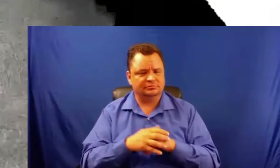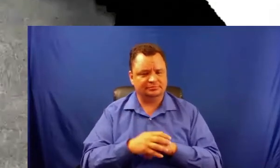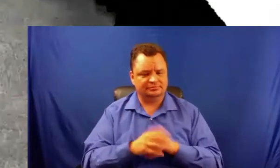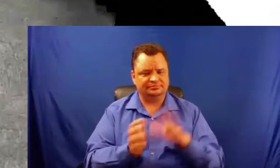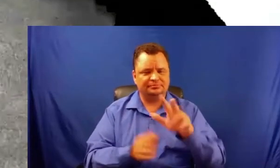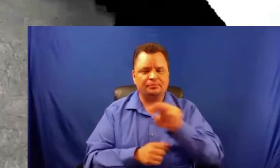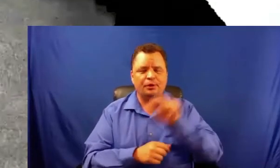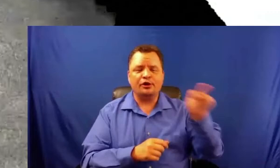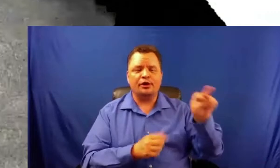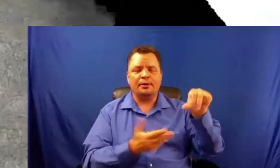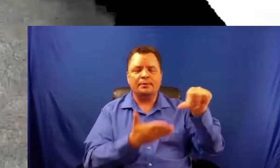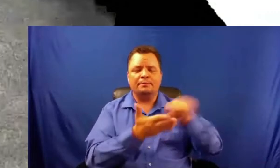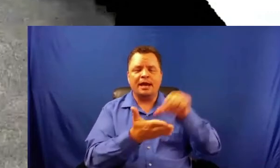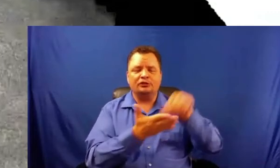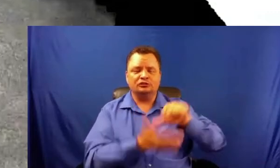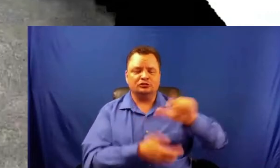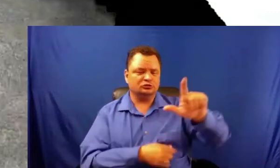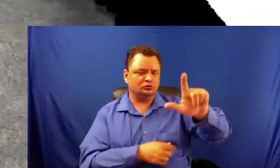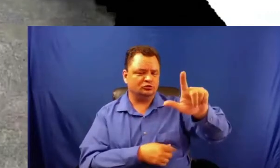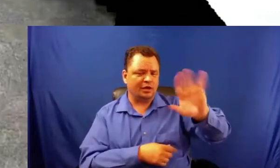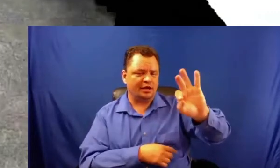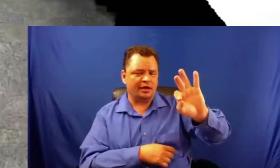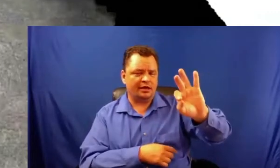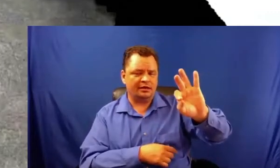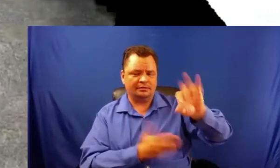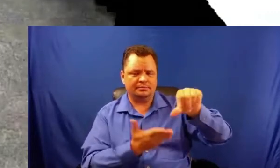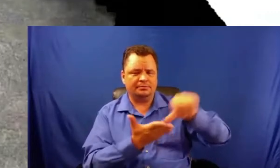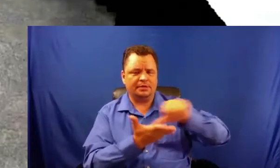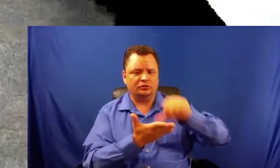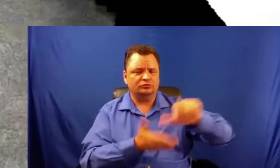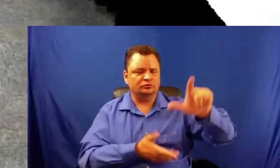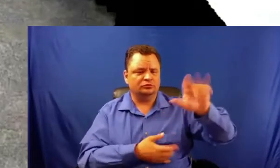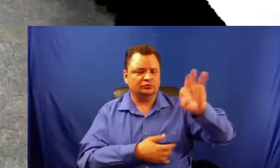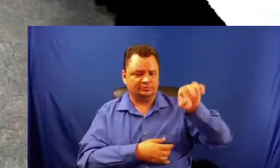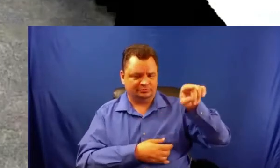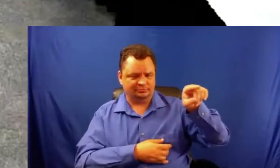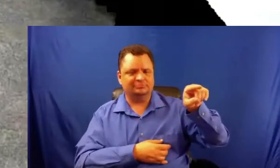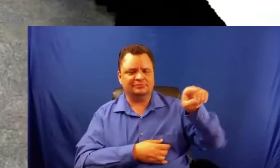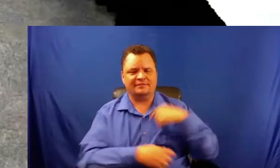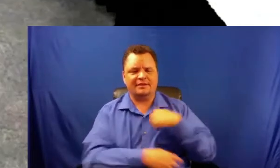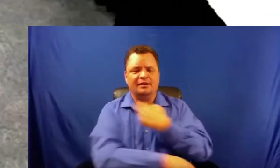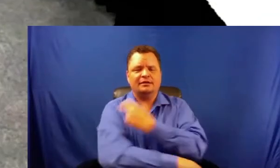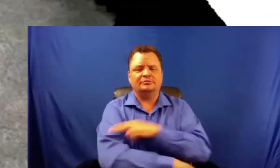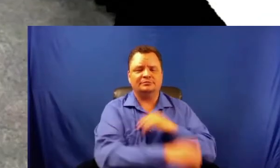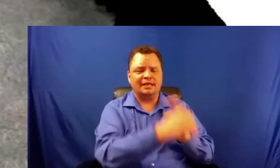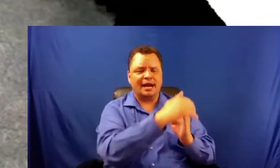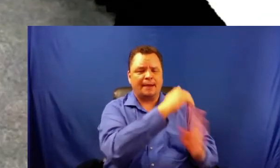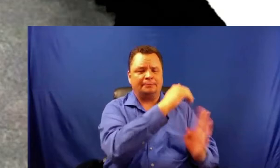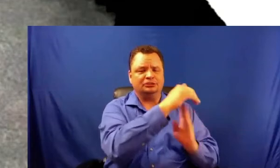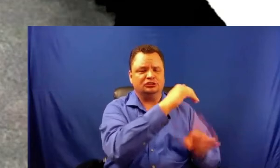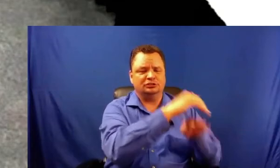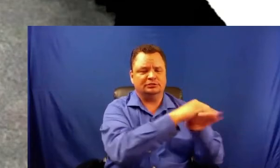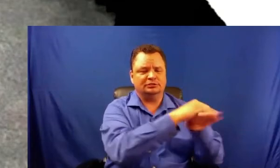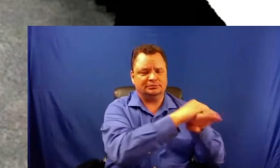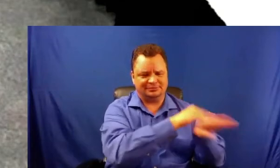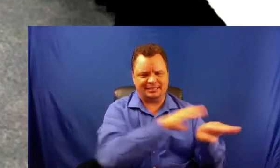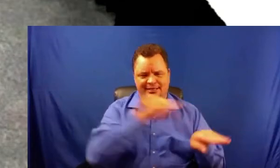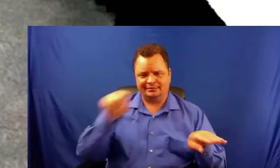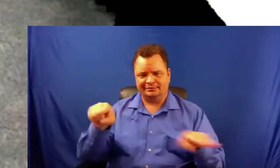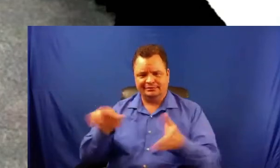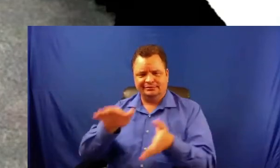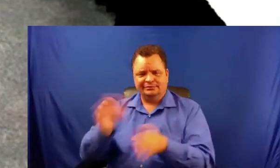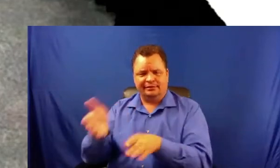that the hospital admissions and deaths in the last 7 days, August 8th through the 15th, 51 and 7